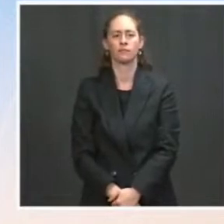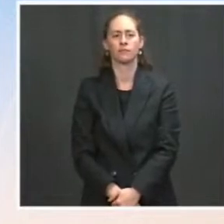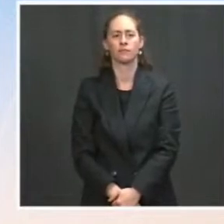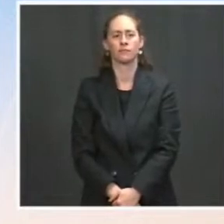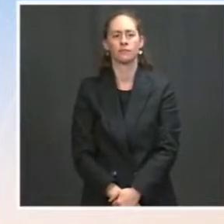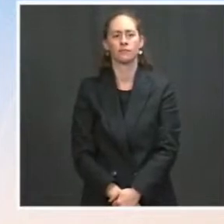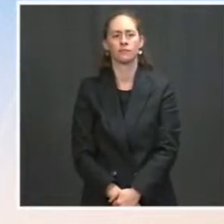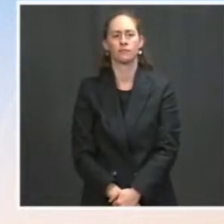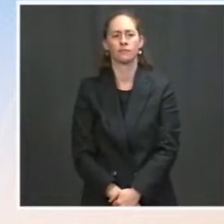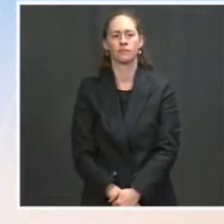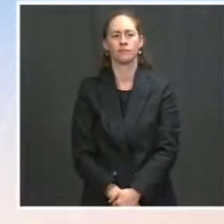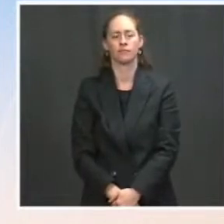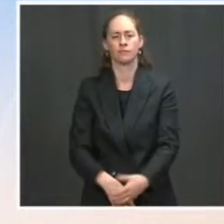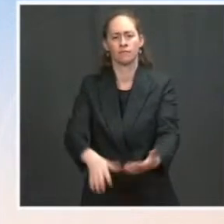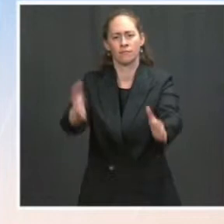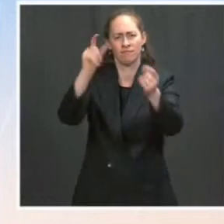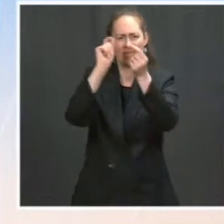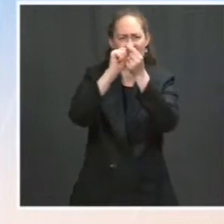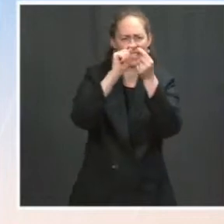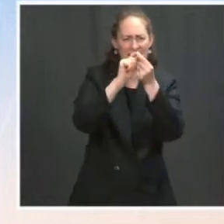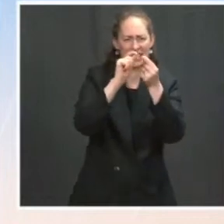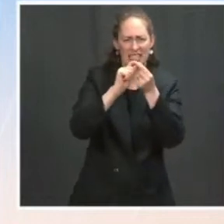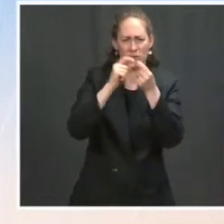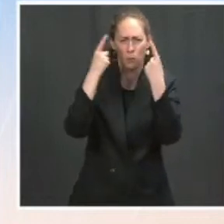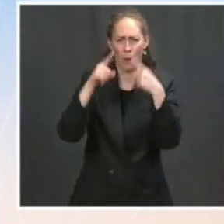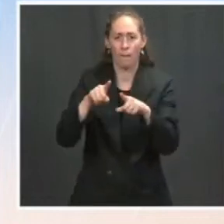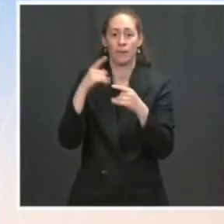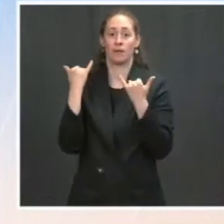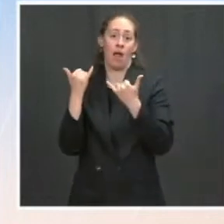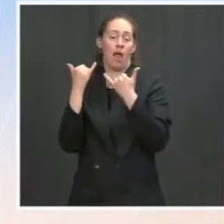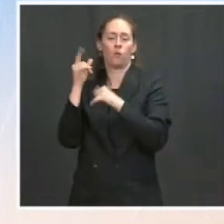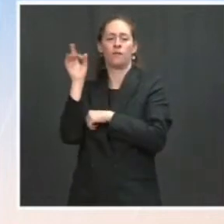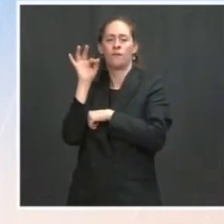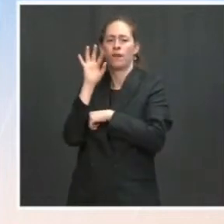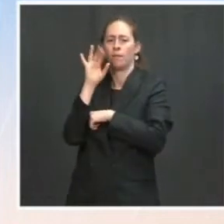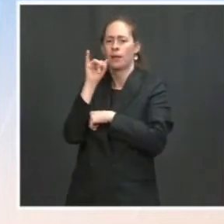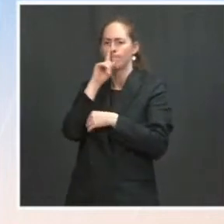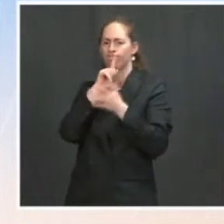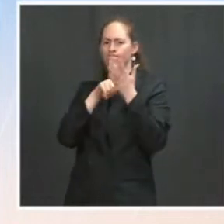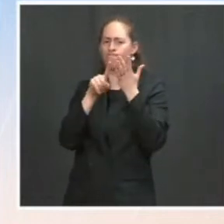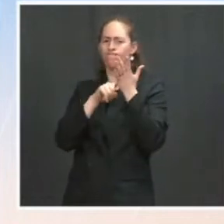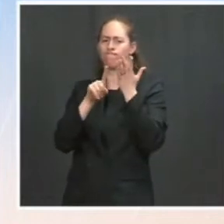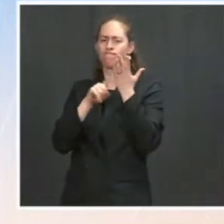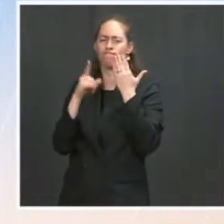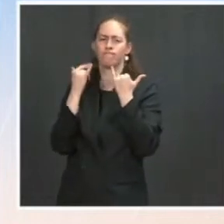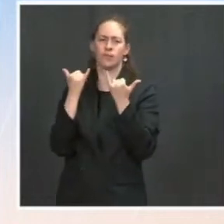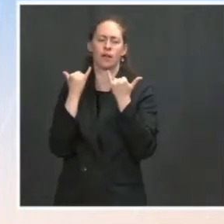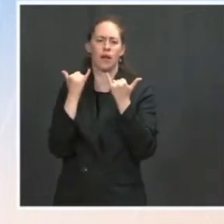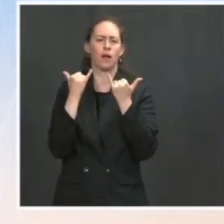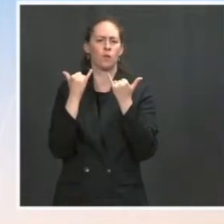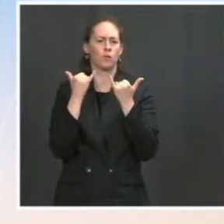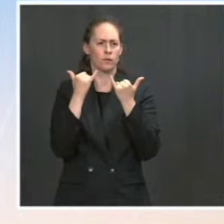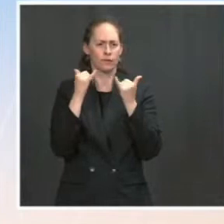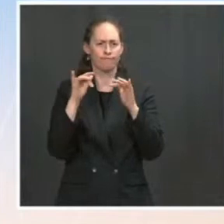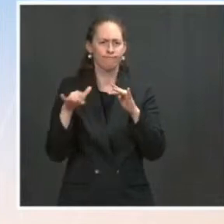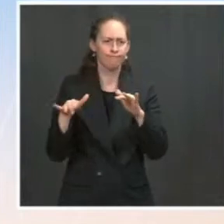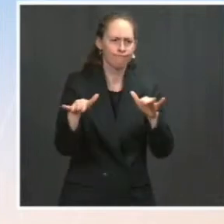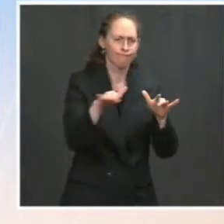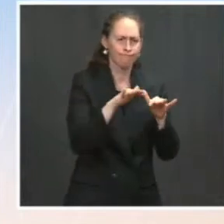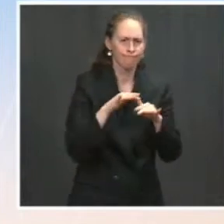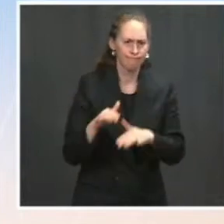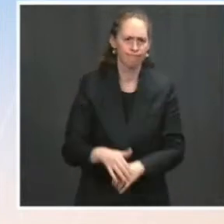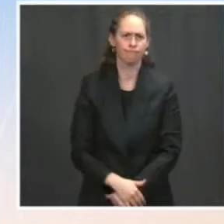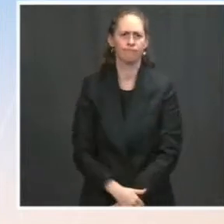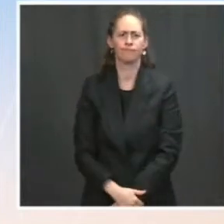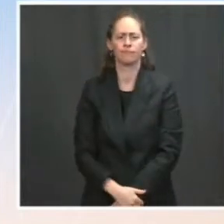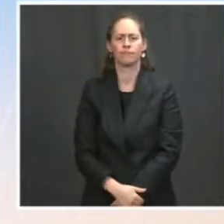being currently investigated by the FBI. Colonial has noted in their public statement that they've worked to